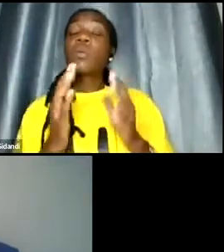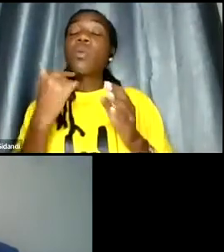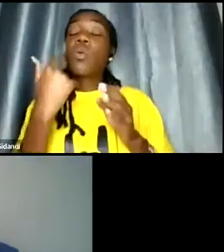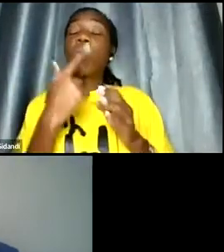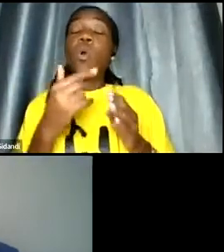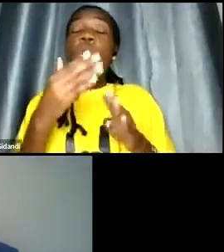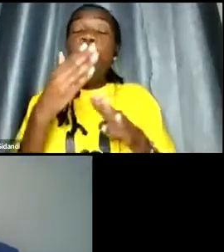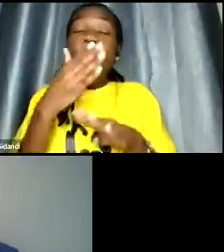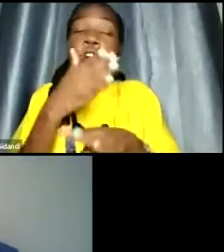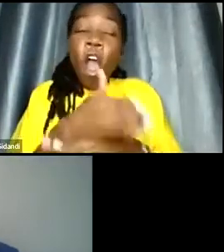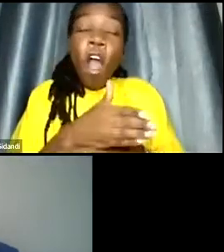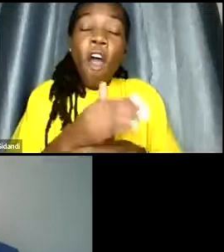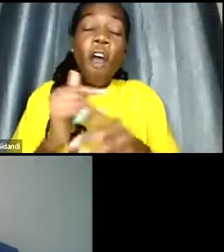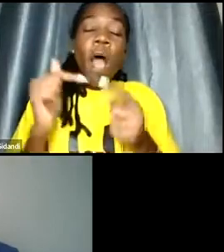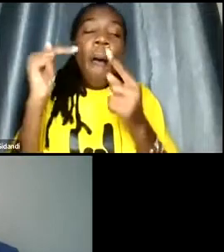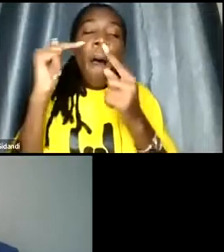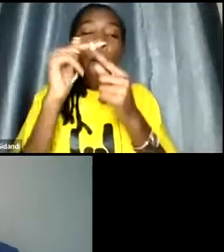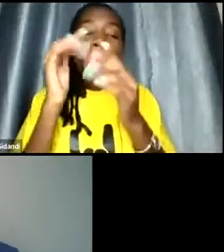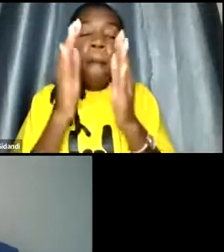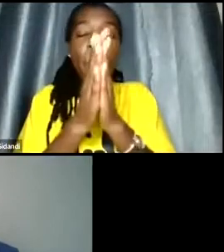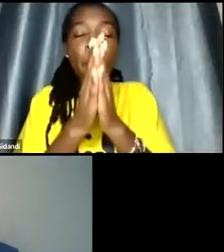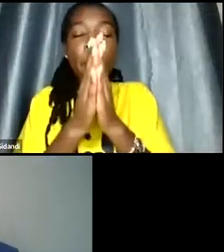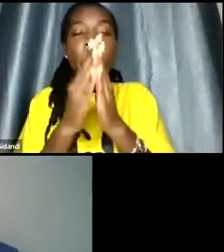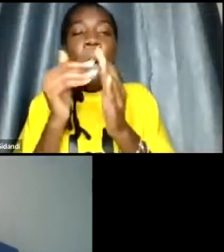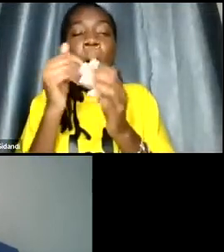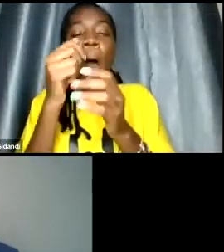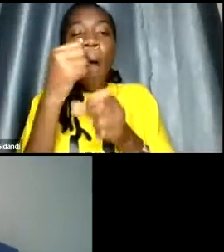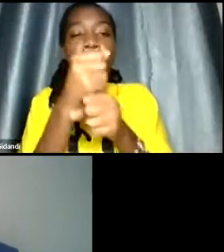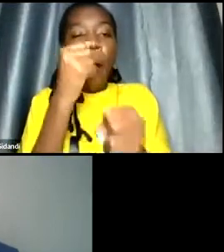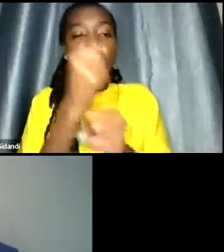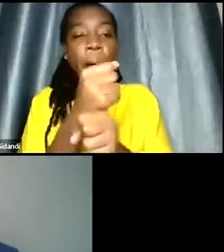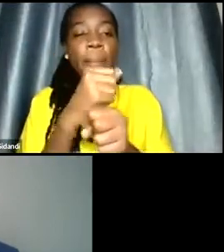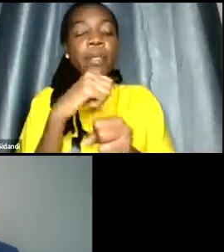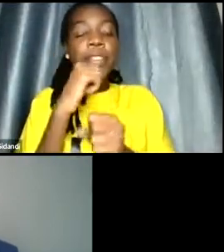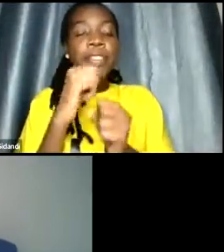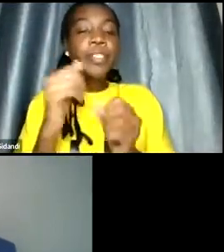keep them engaged without necessarily putting them in the talent pool?